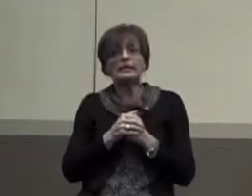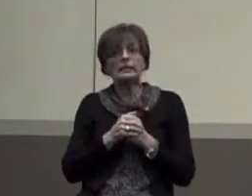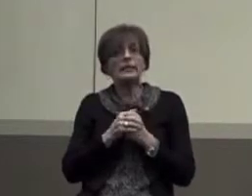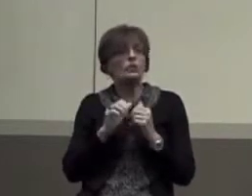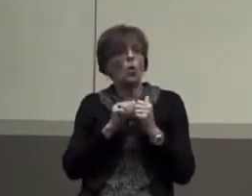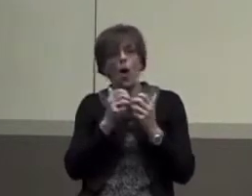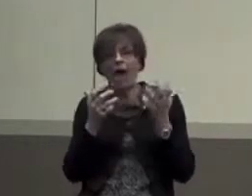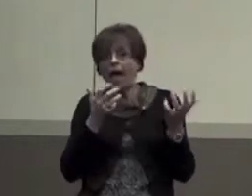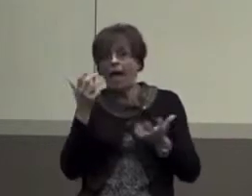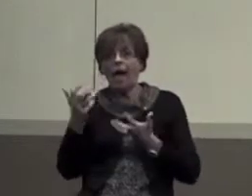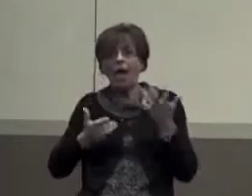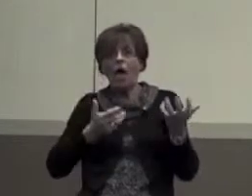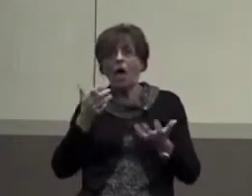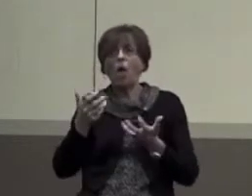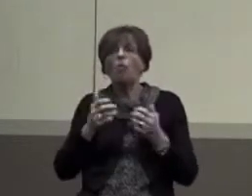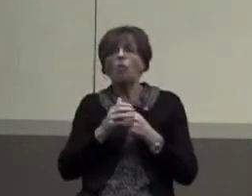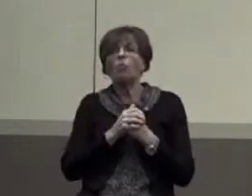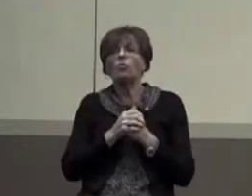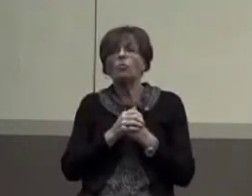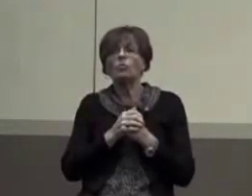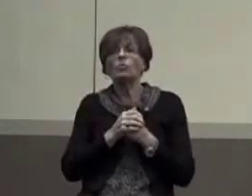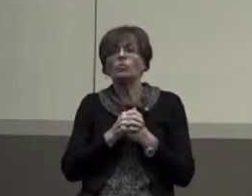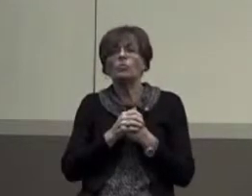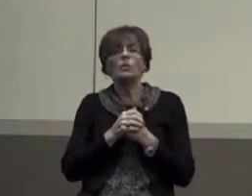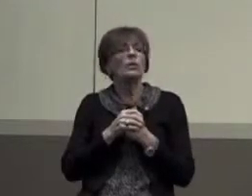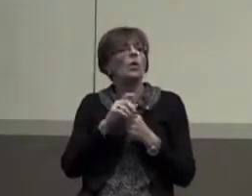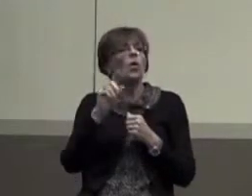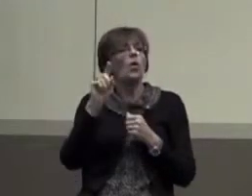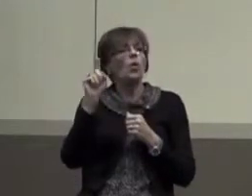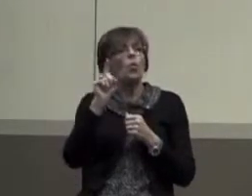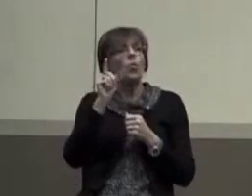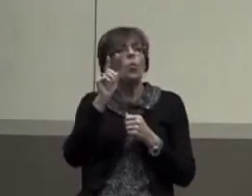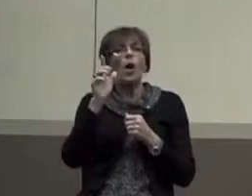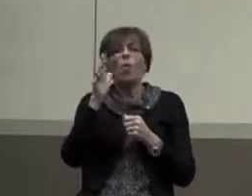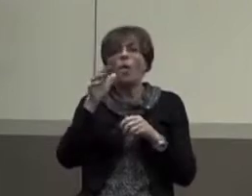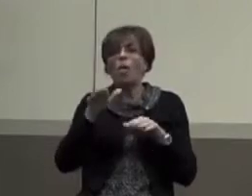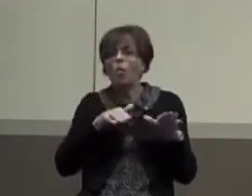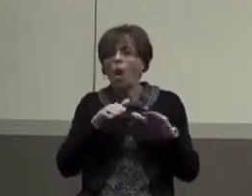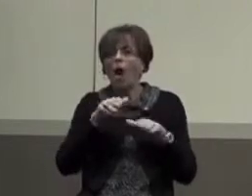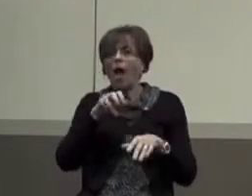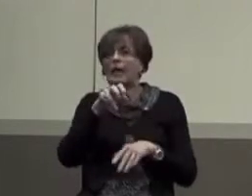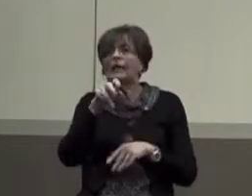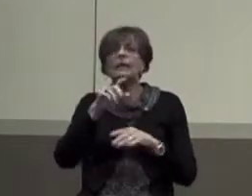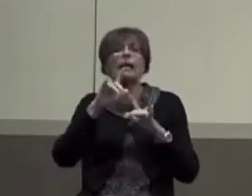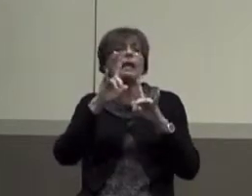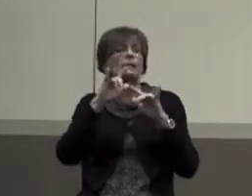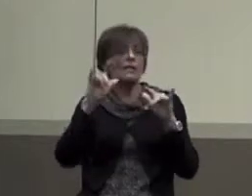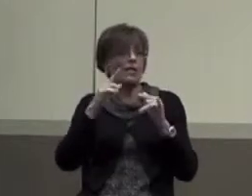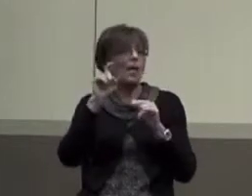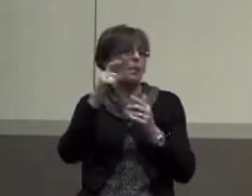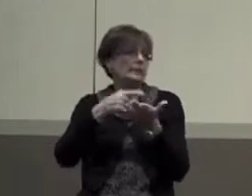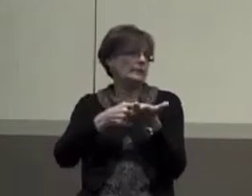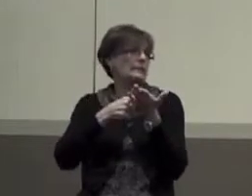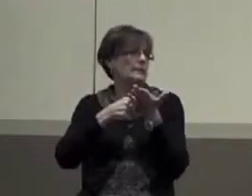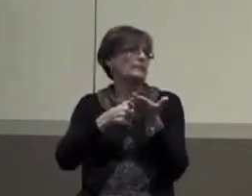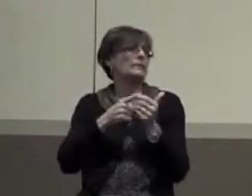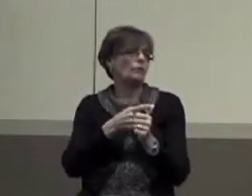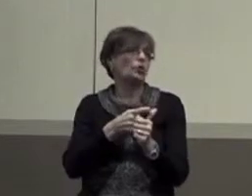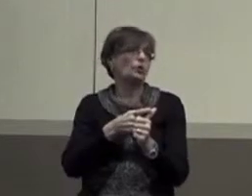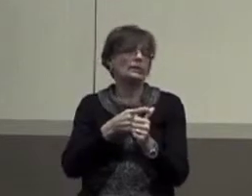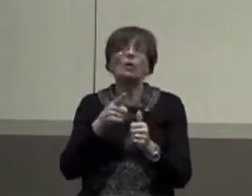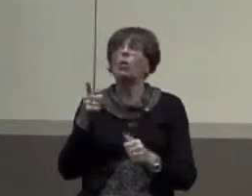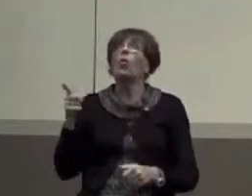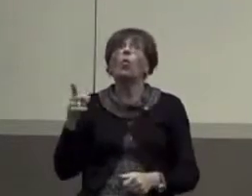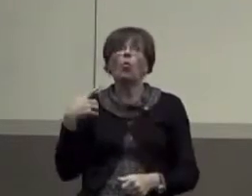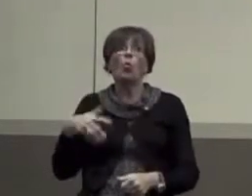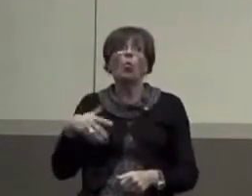going to walk? Where are you going to walk? Things like that we had to practice very early on. Yeah, boy, that's